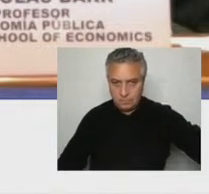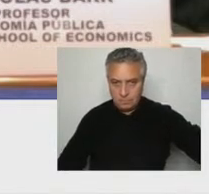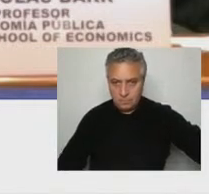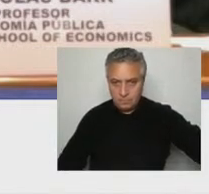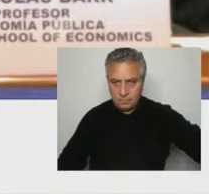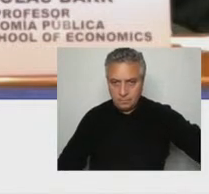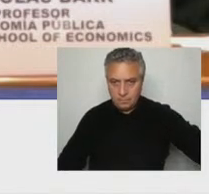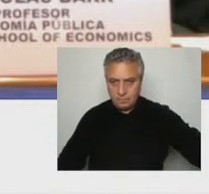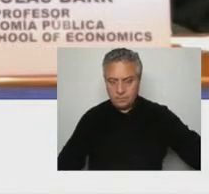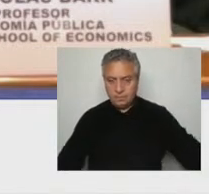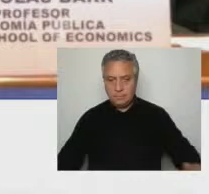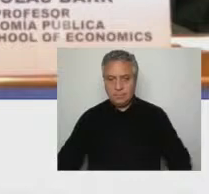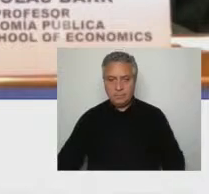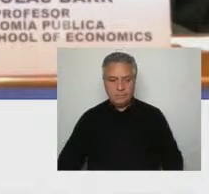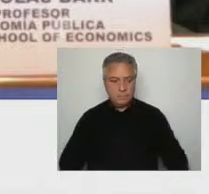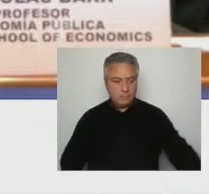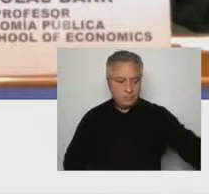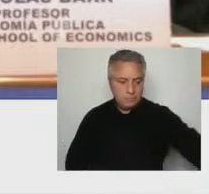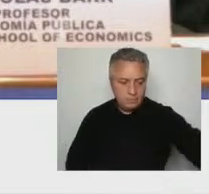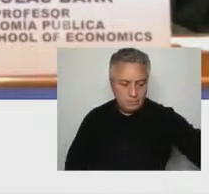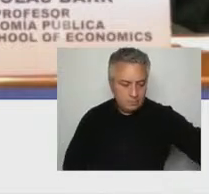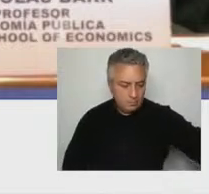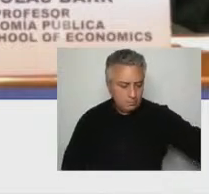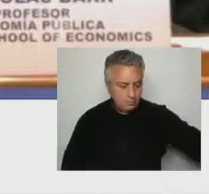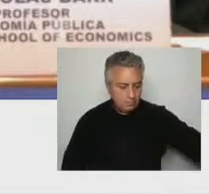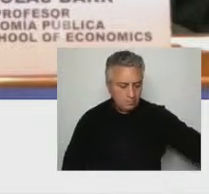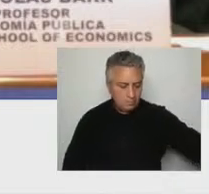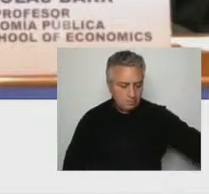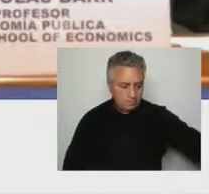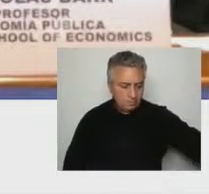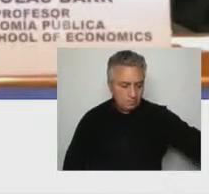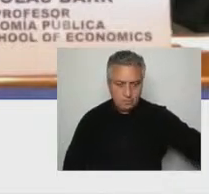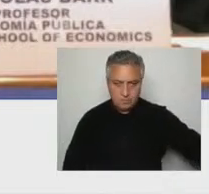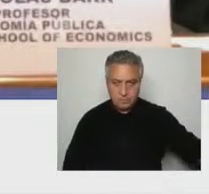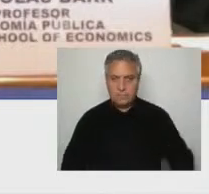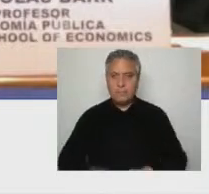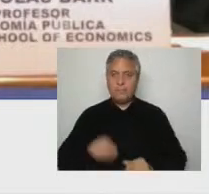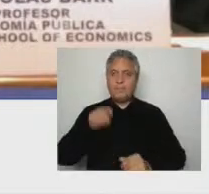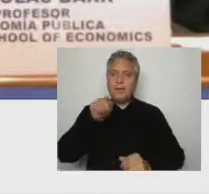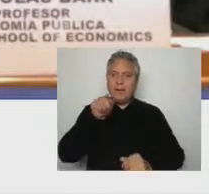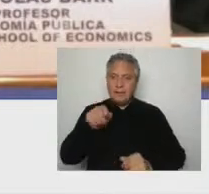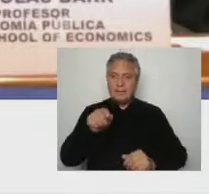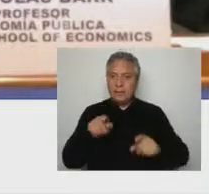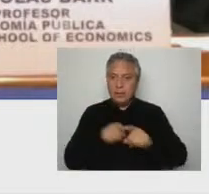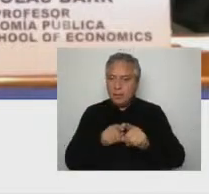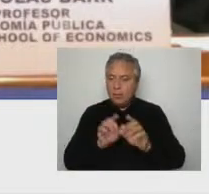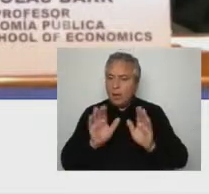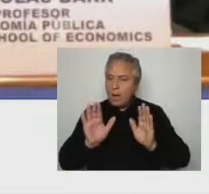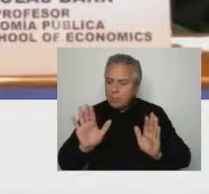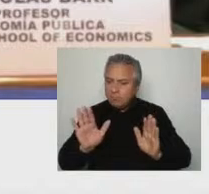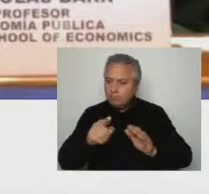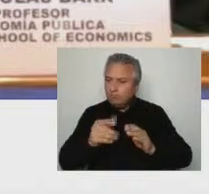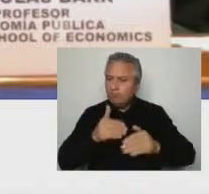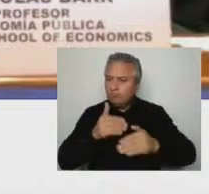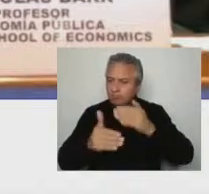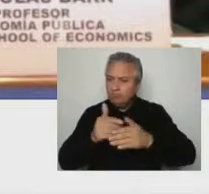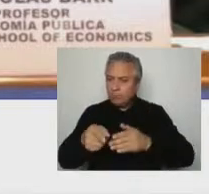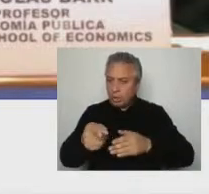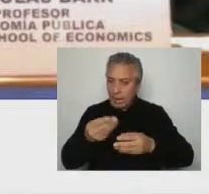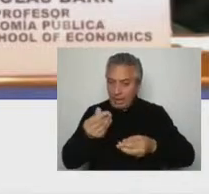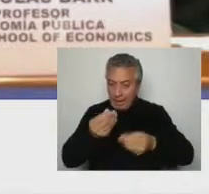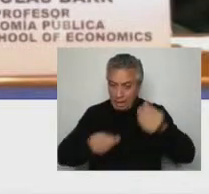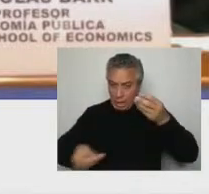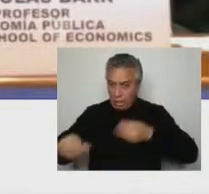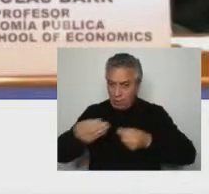work. Message two, that's no accident. Good economics, the benefit is well targeted, as I